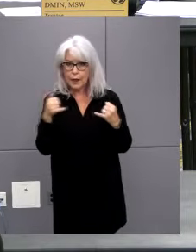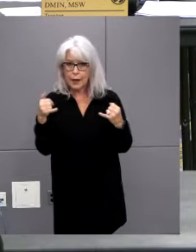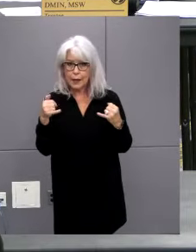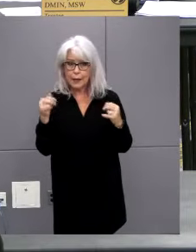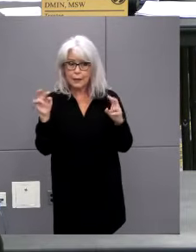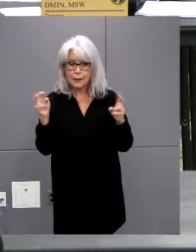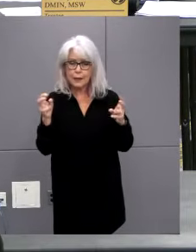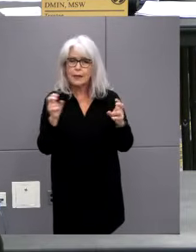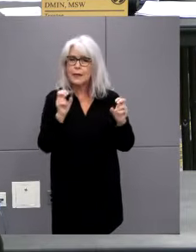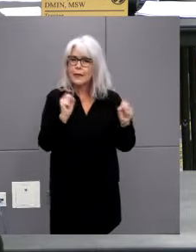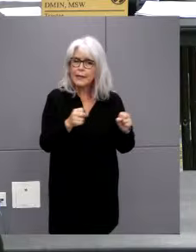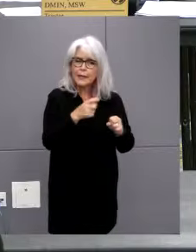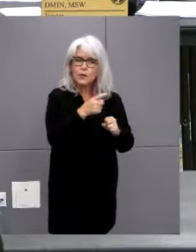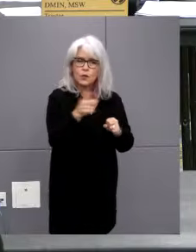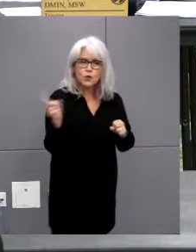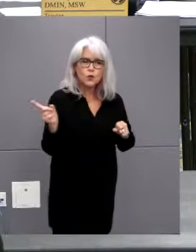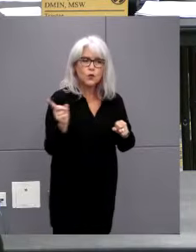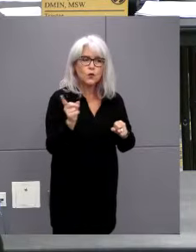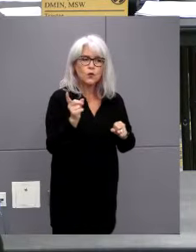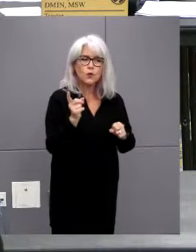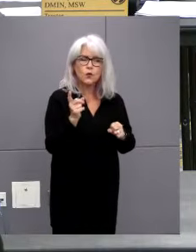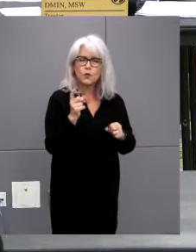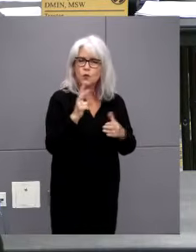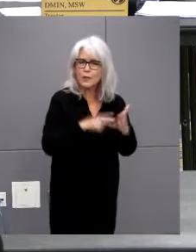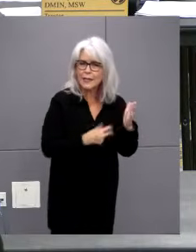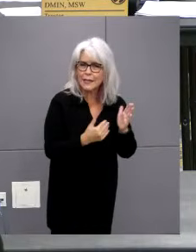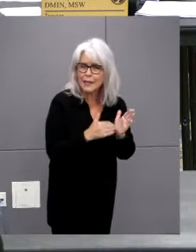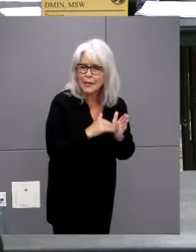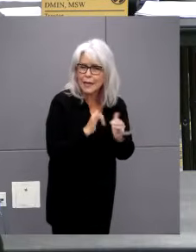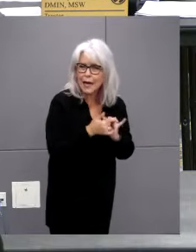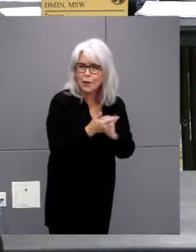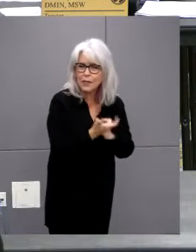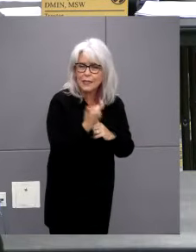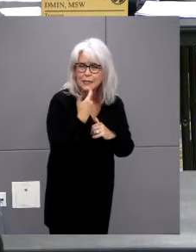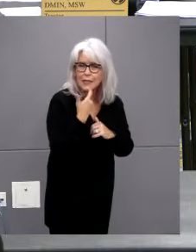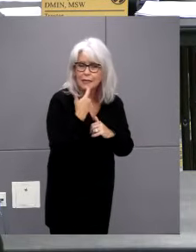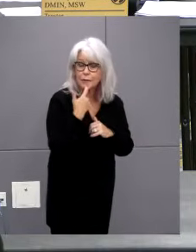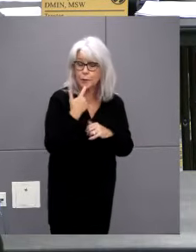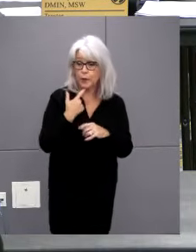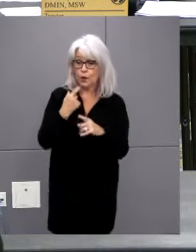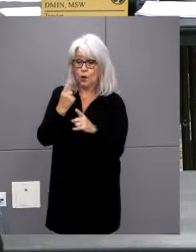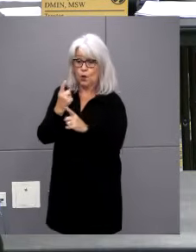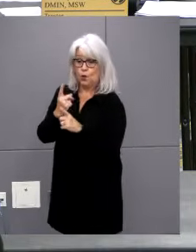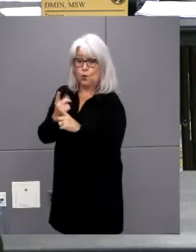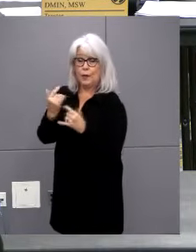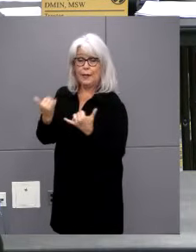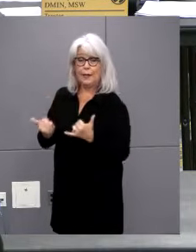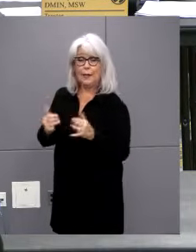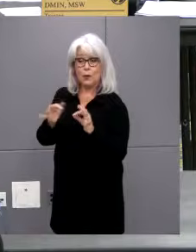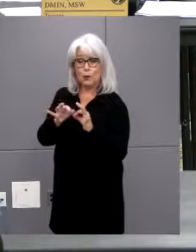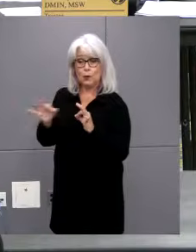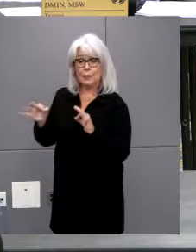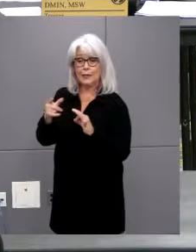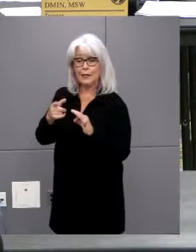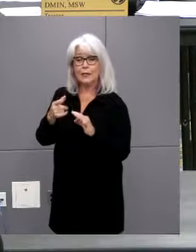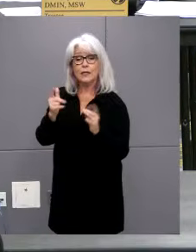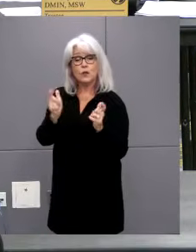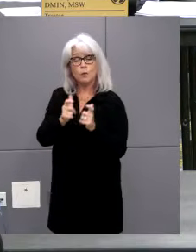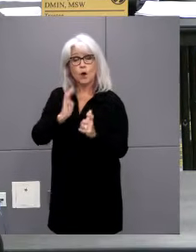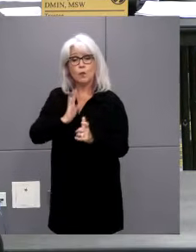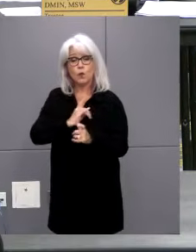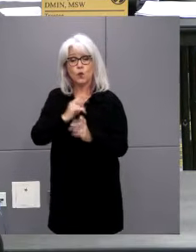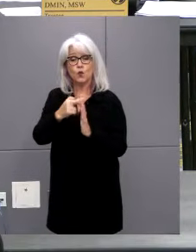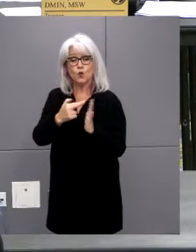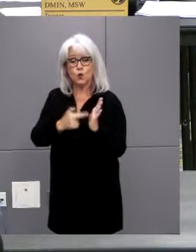Can you read how he stated it for me? Right now, it would say that the small board